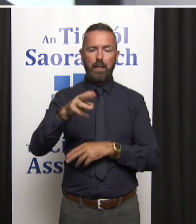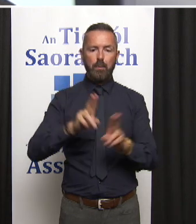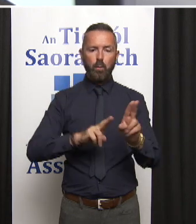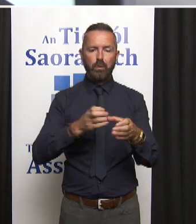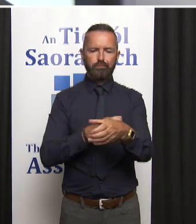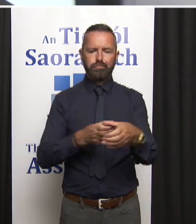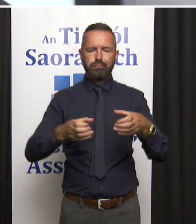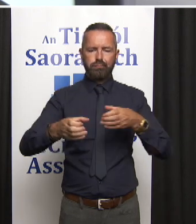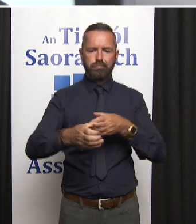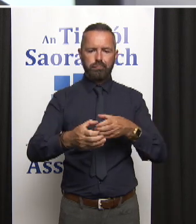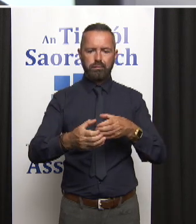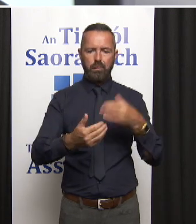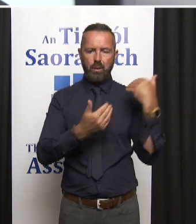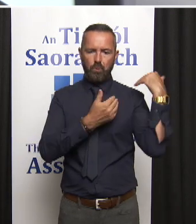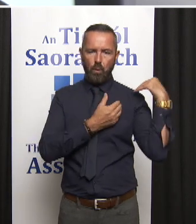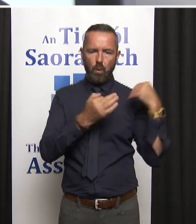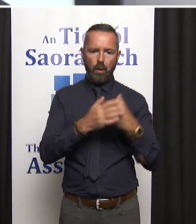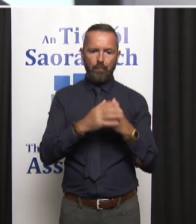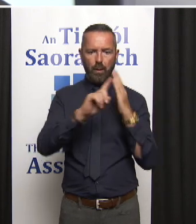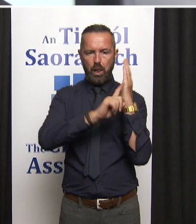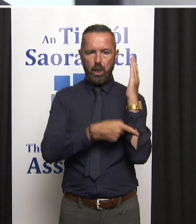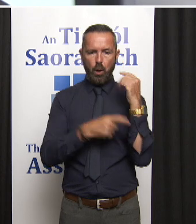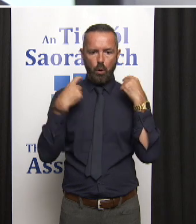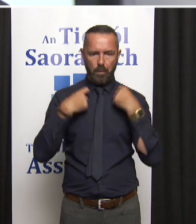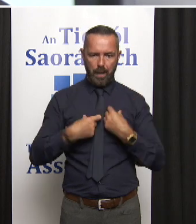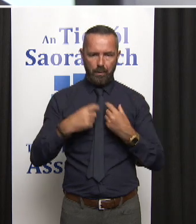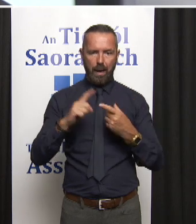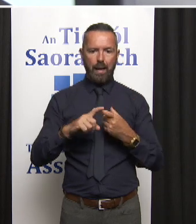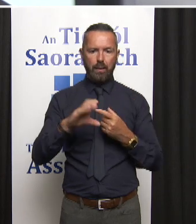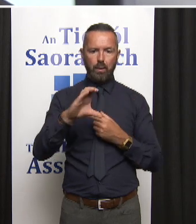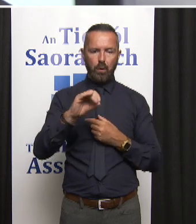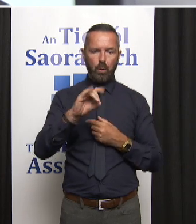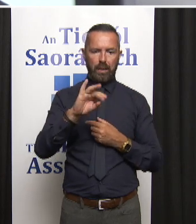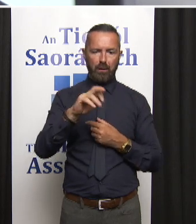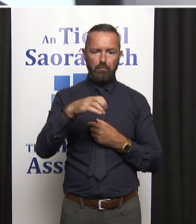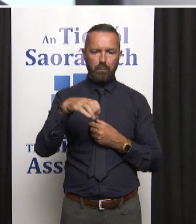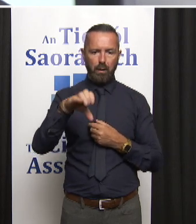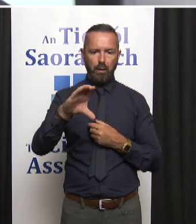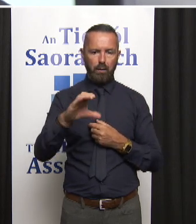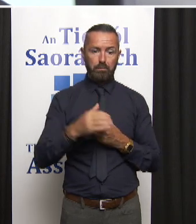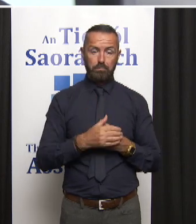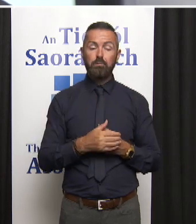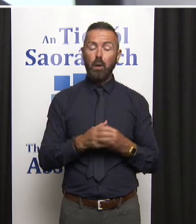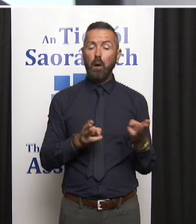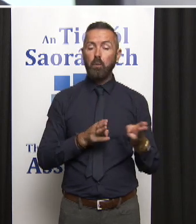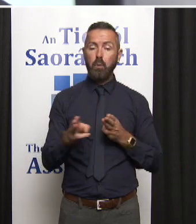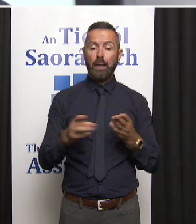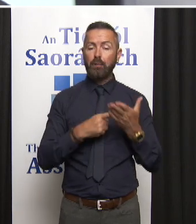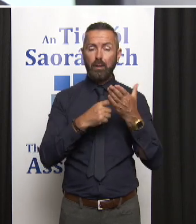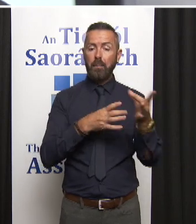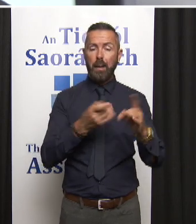the roles of the existing ceremonial Lord Mayor, Mayor and Cathaoirleach? It's quite a practical suggestion that's been made before in